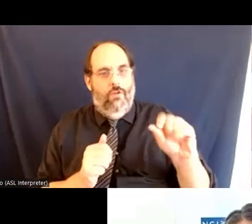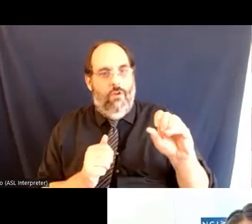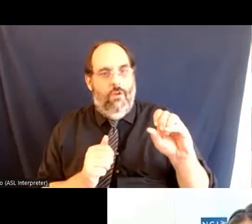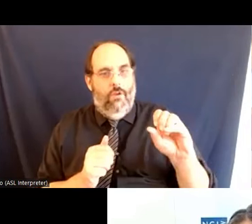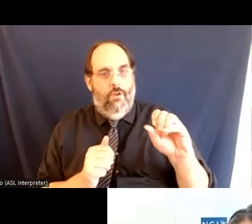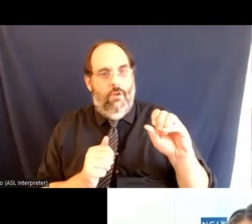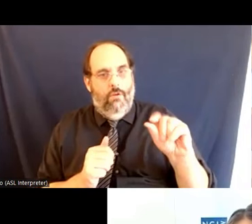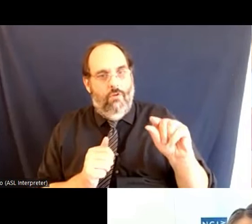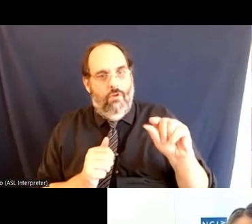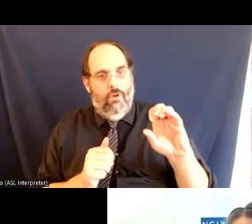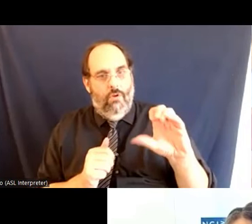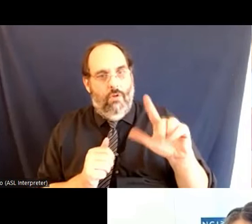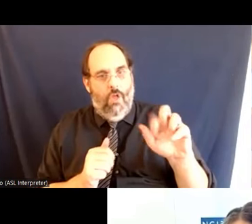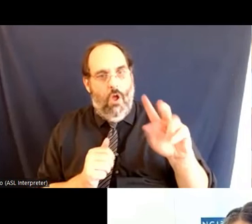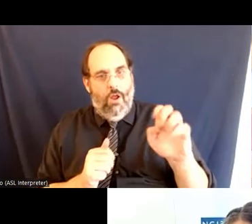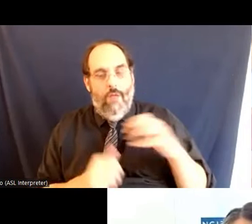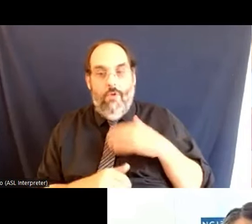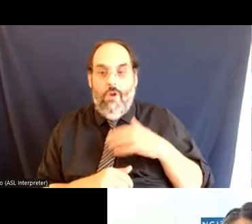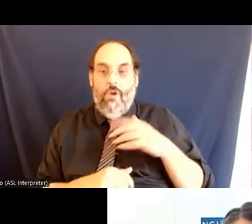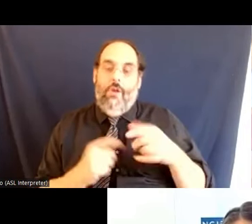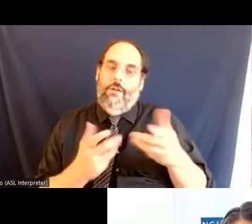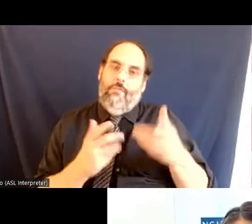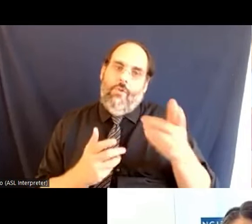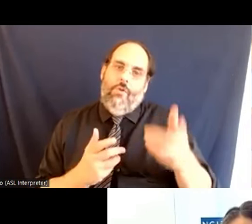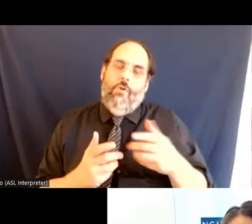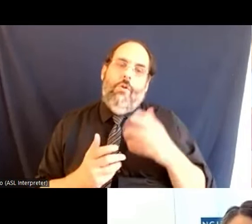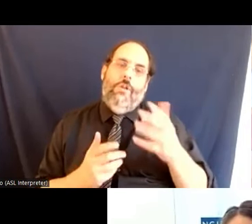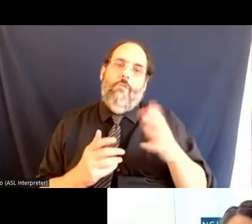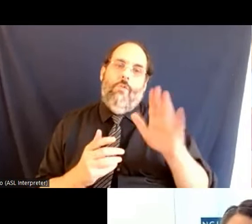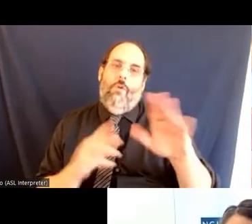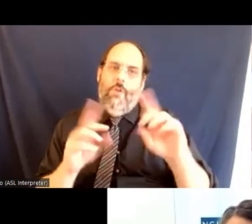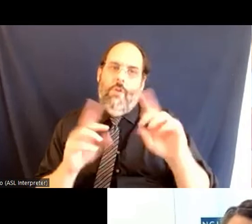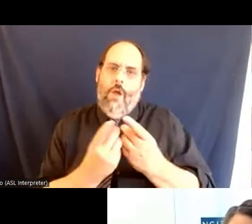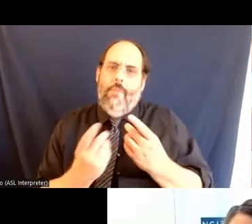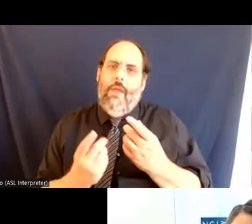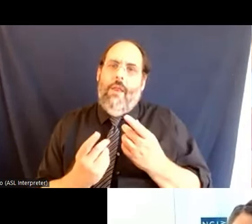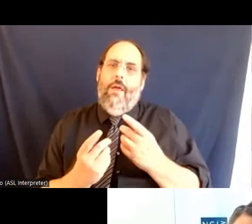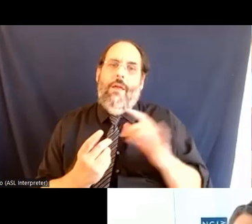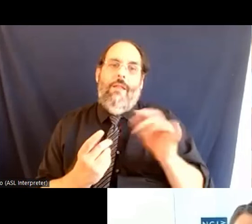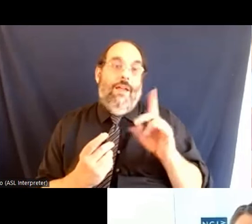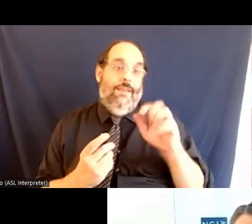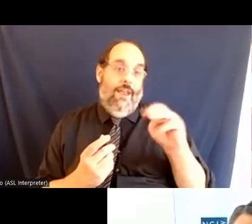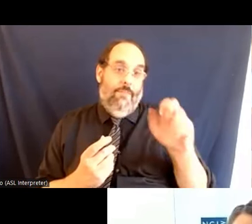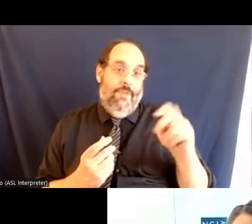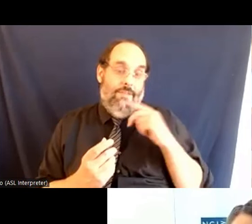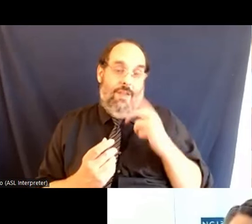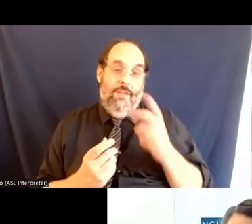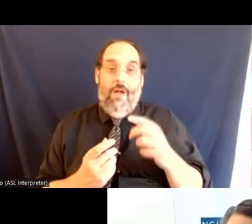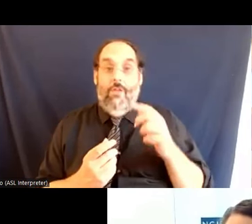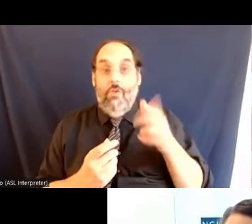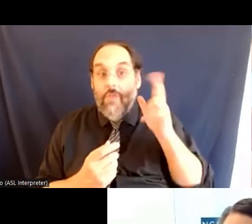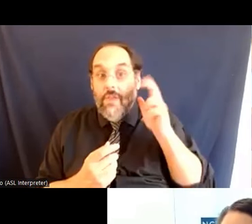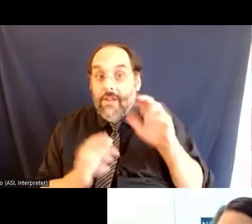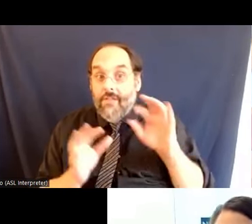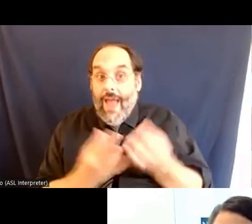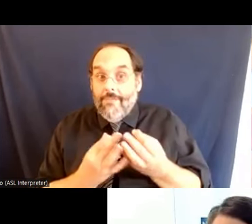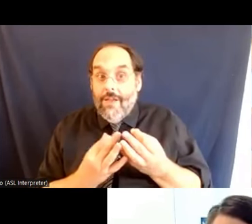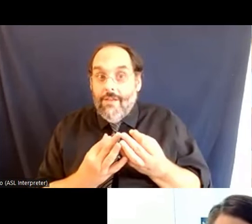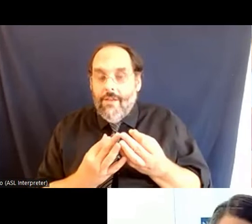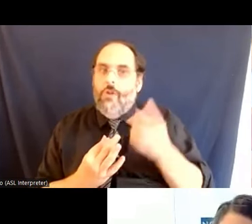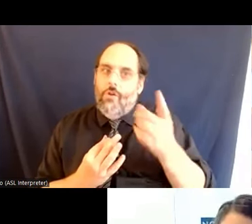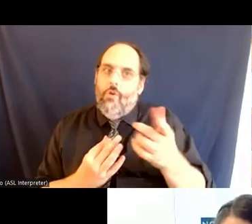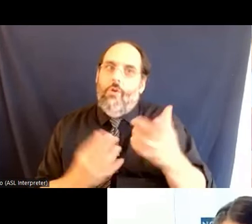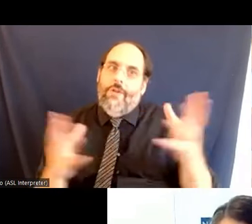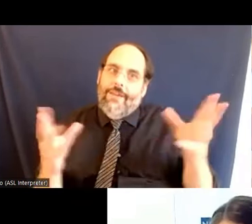the things I value most in working with you and your department, like Damon was saying about listening to the families, is you